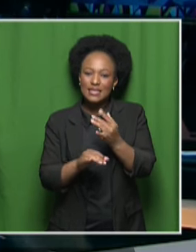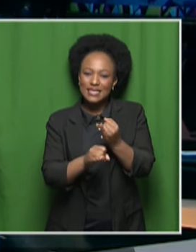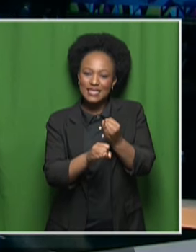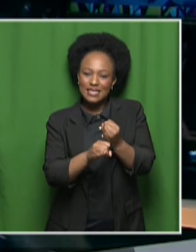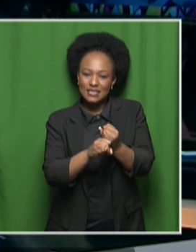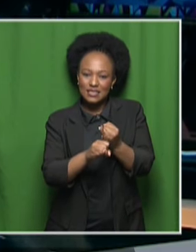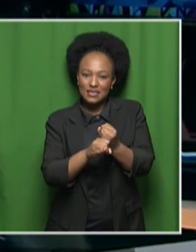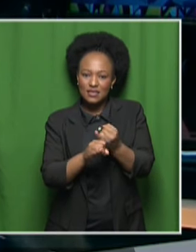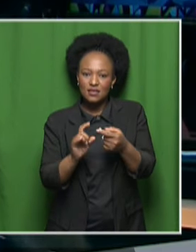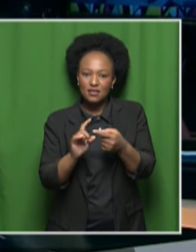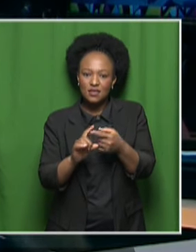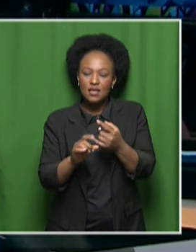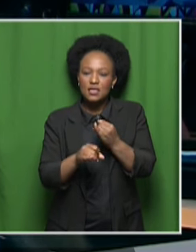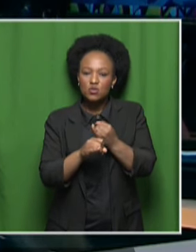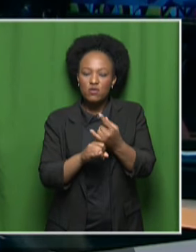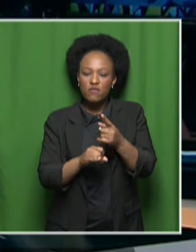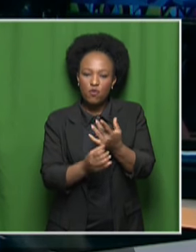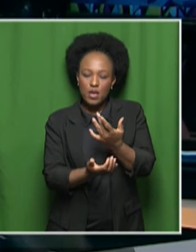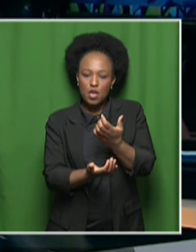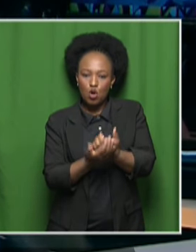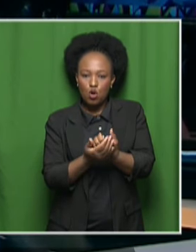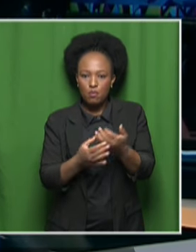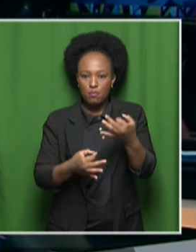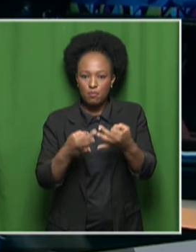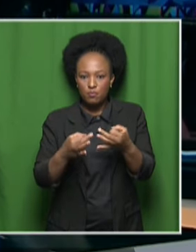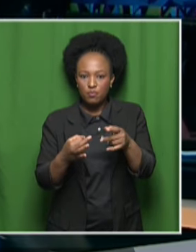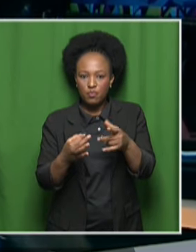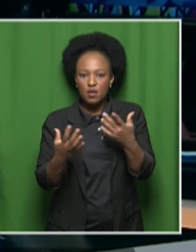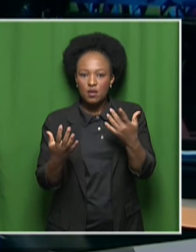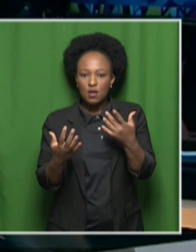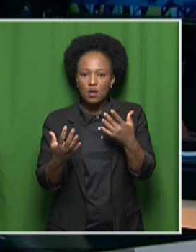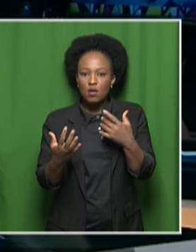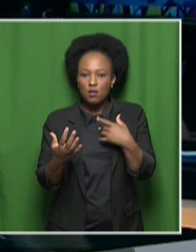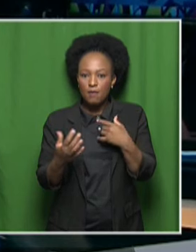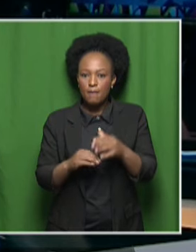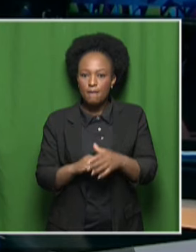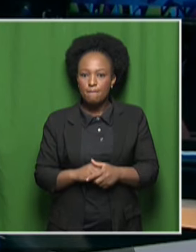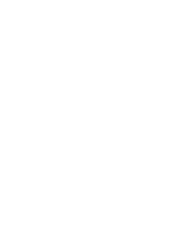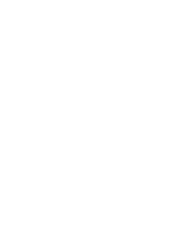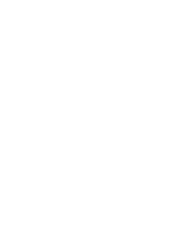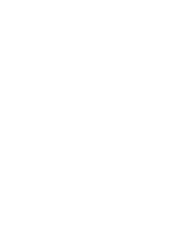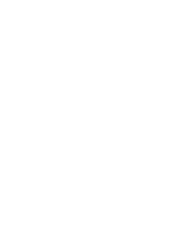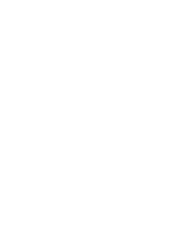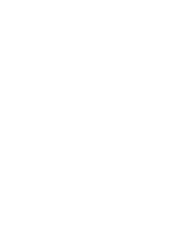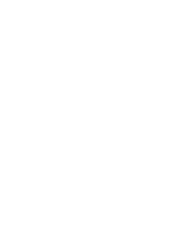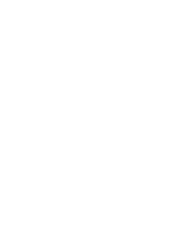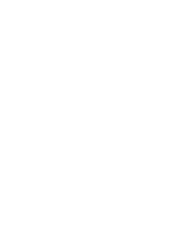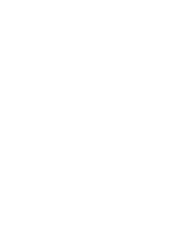for Economic Justice. They do track this quite a bit, yeah? Yeah.